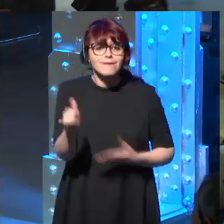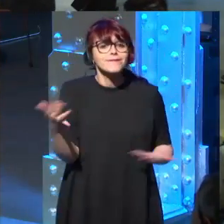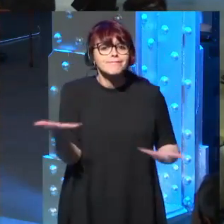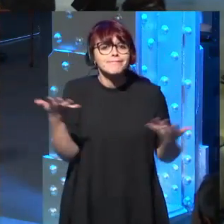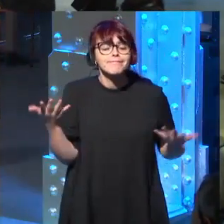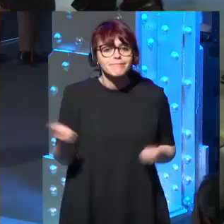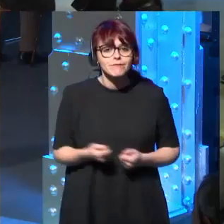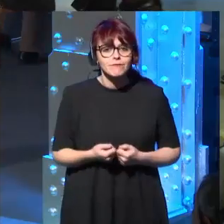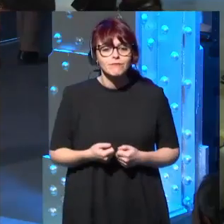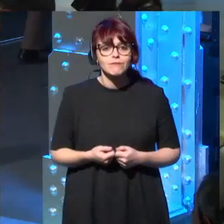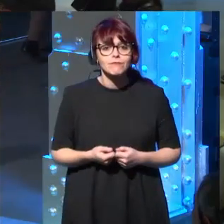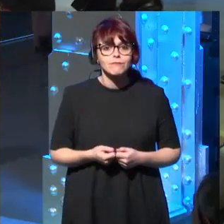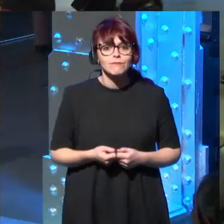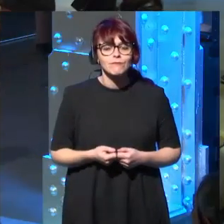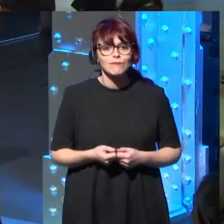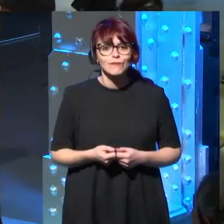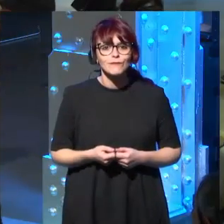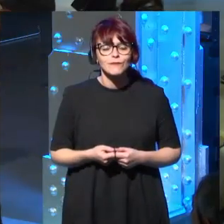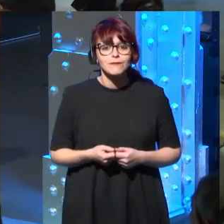bottom of the well?